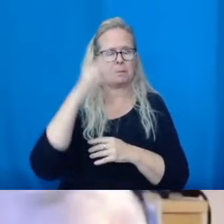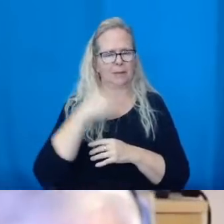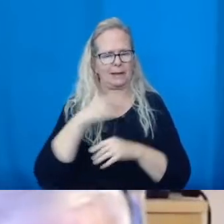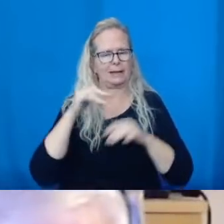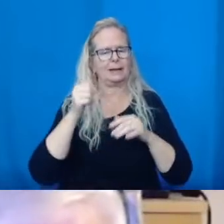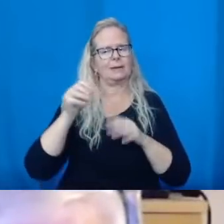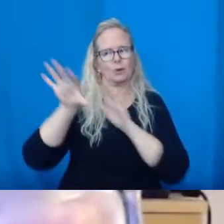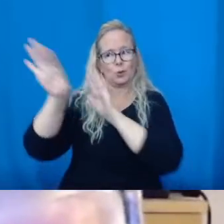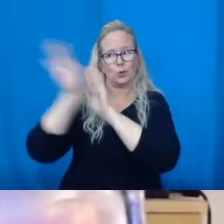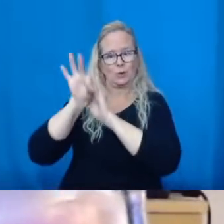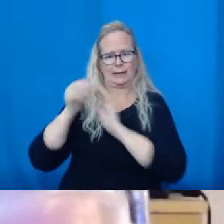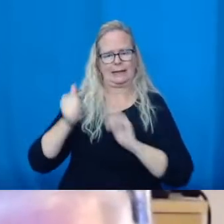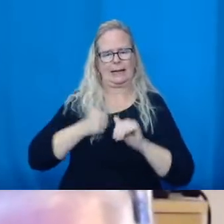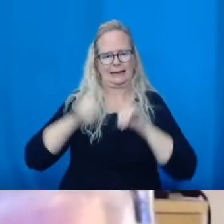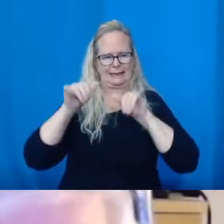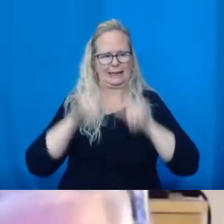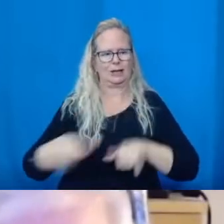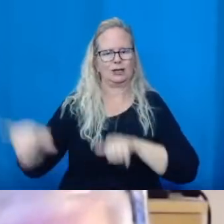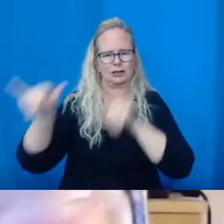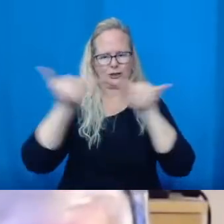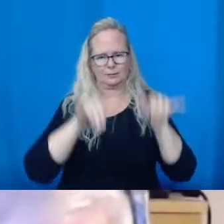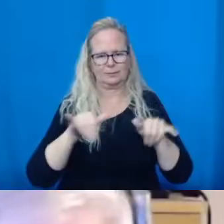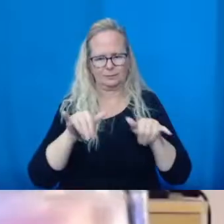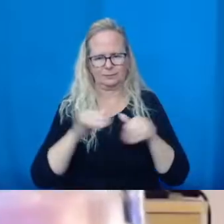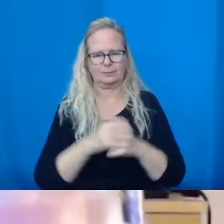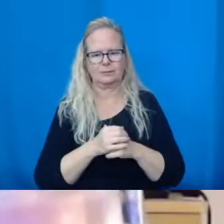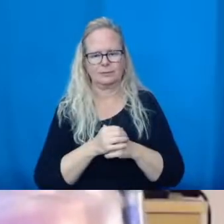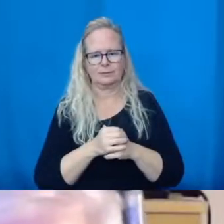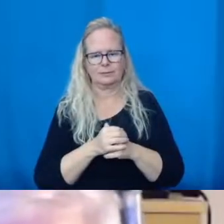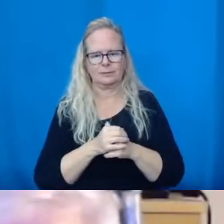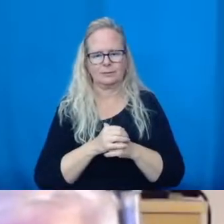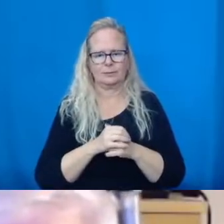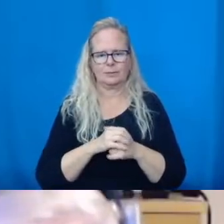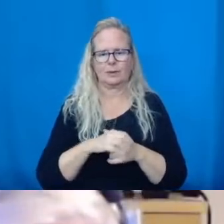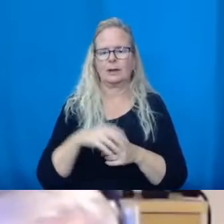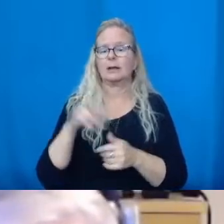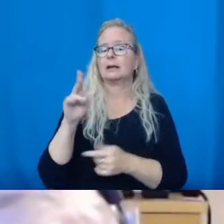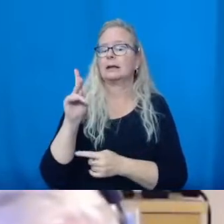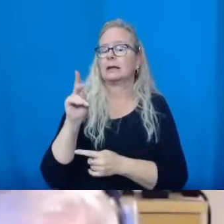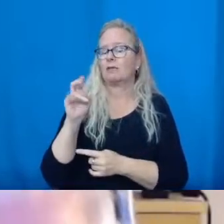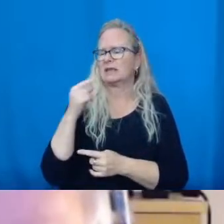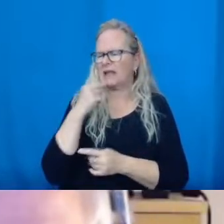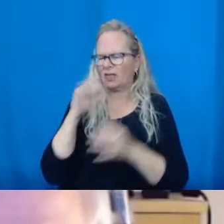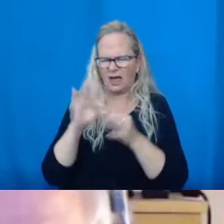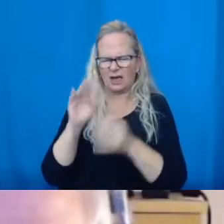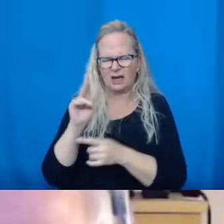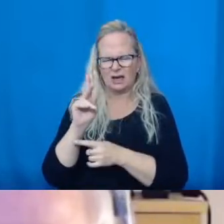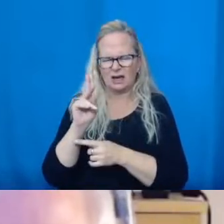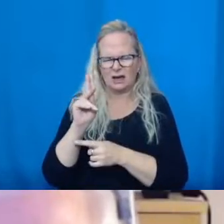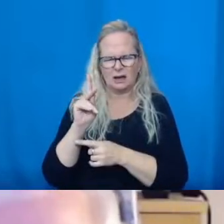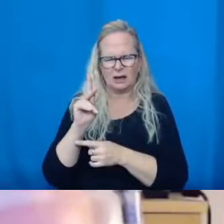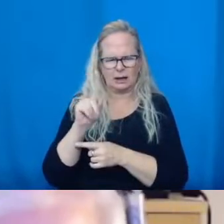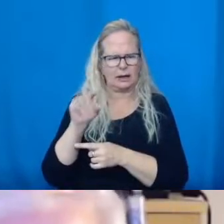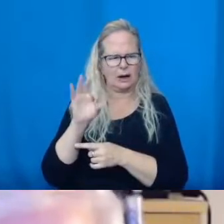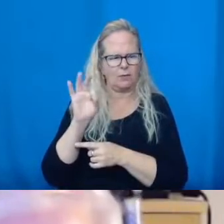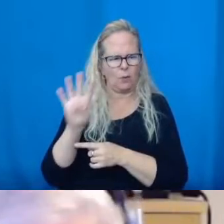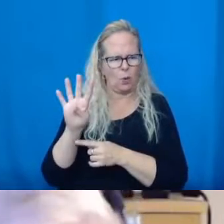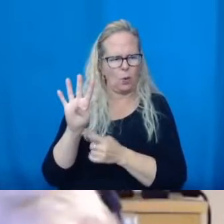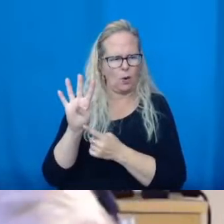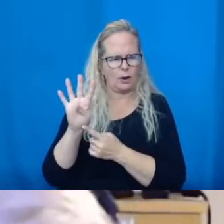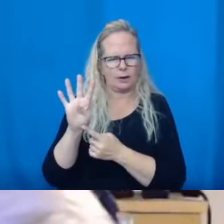maintenance of respirators. So it's a very effective standard. I'll mention one thing in this standard, which is